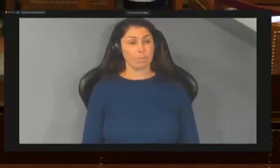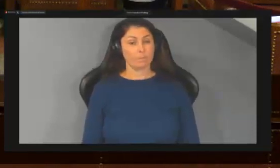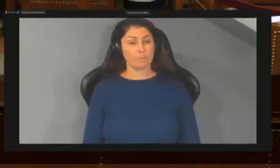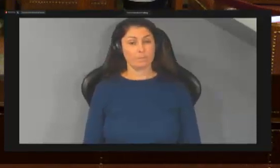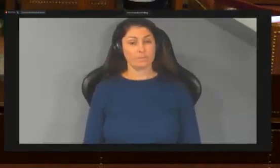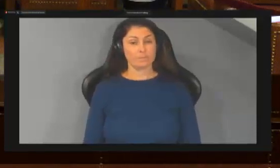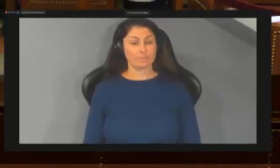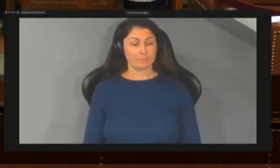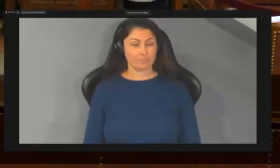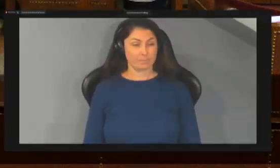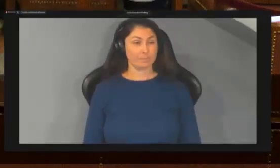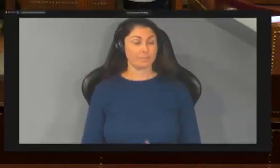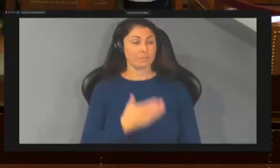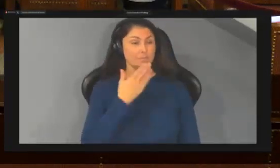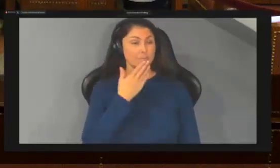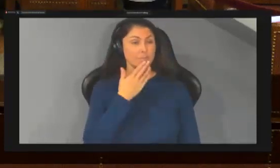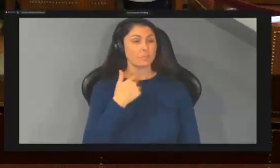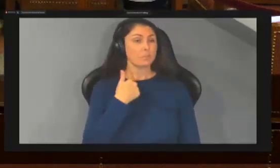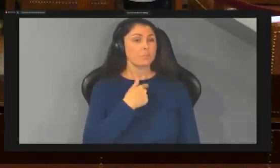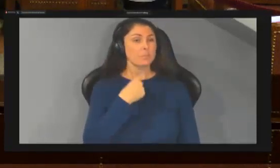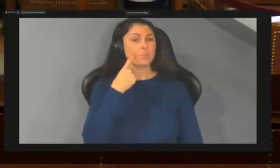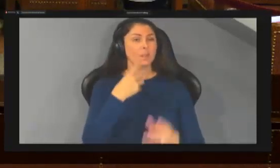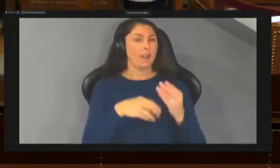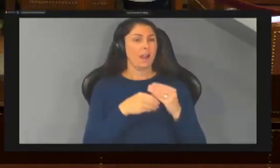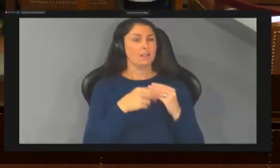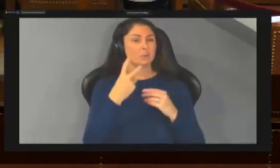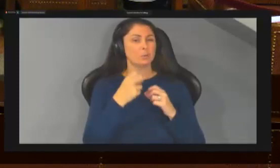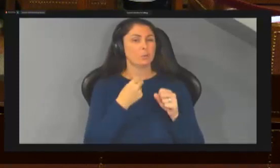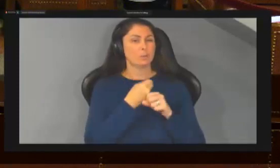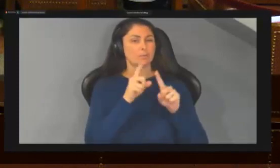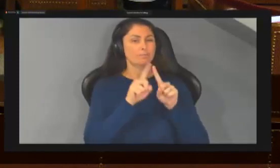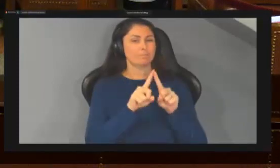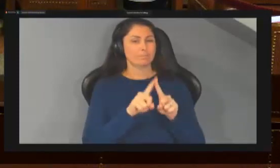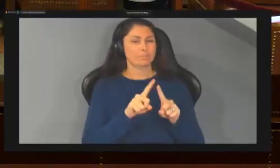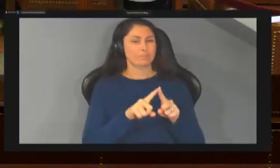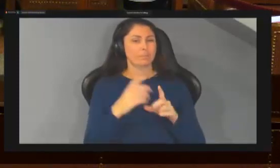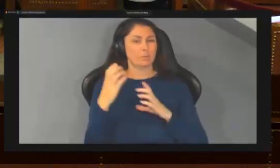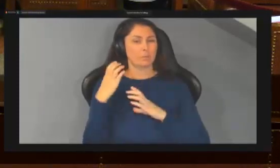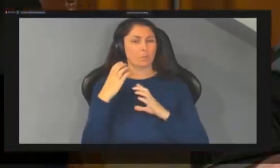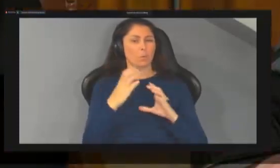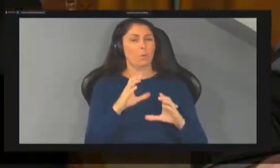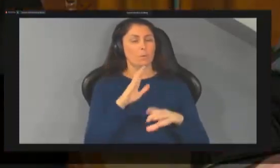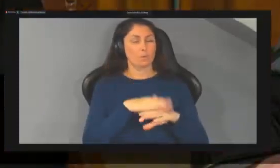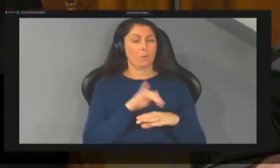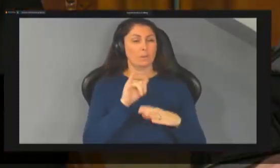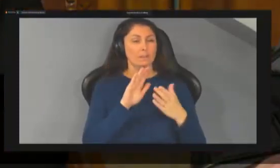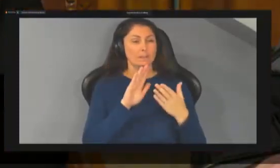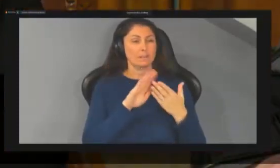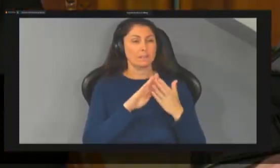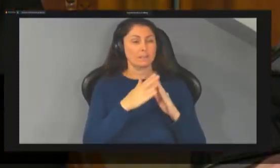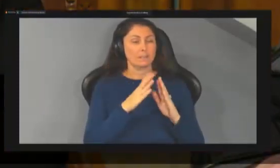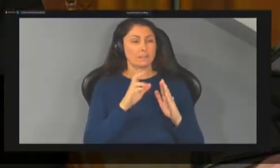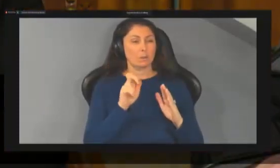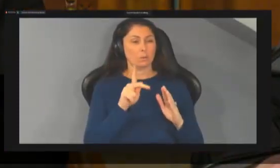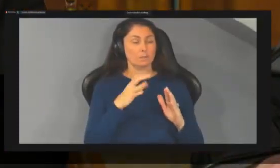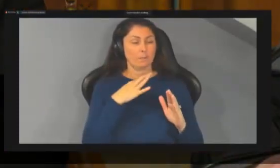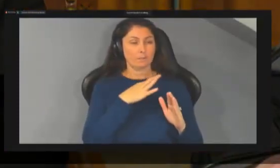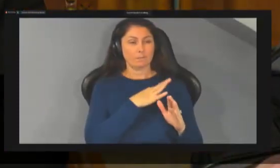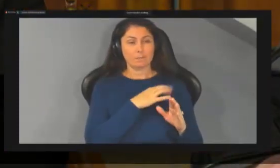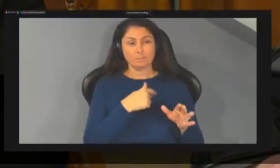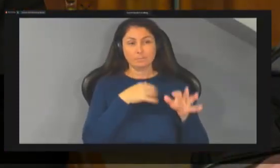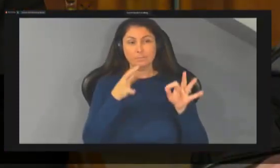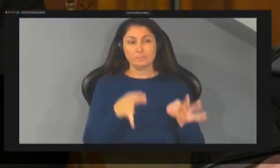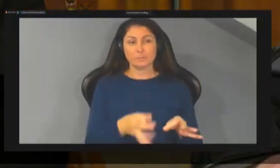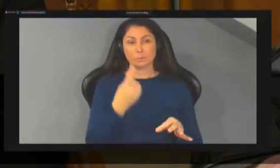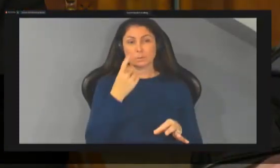We have added in the last 2 years a number of roles onto the city clerk staff. So, and I definitely was one of the